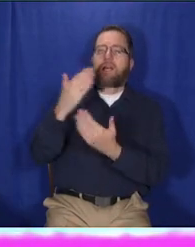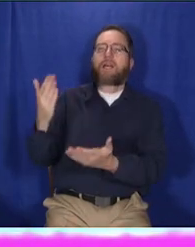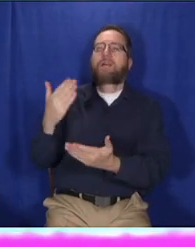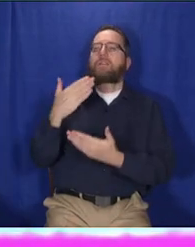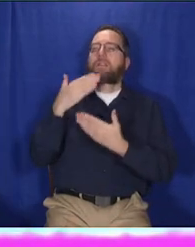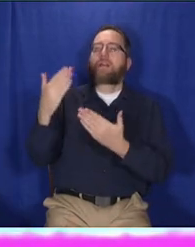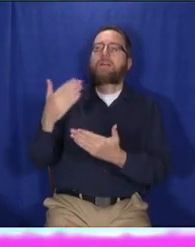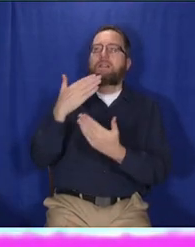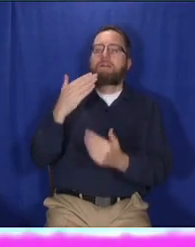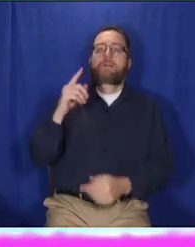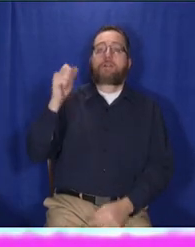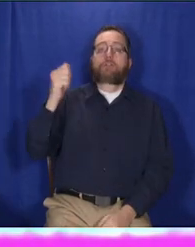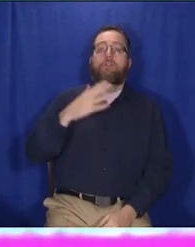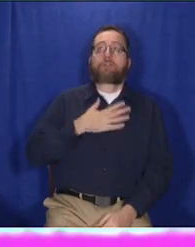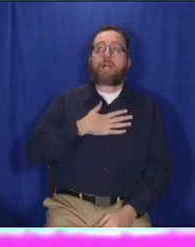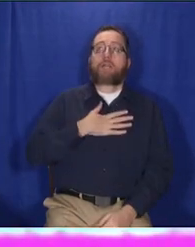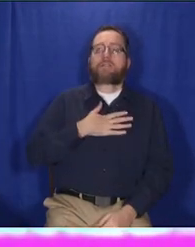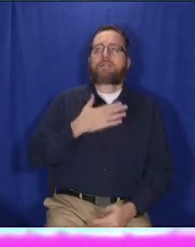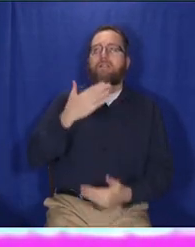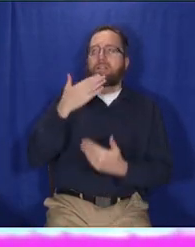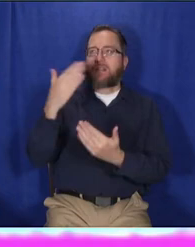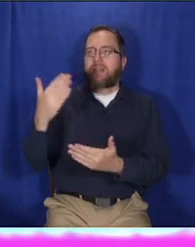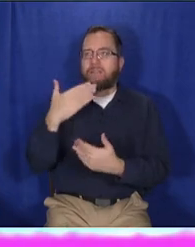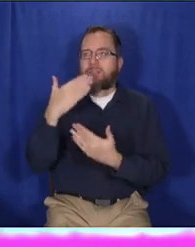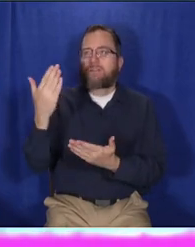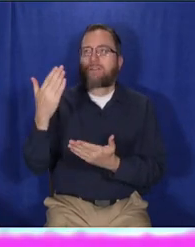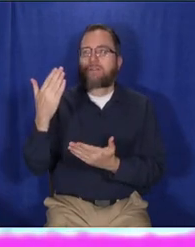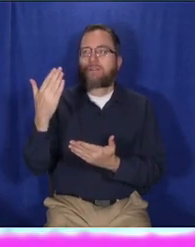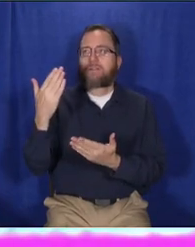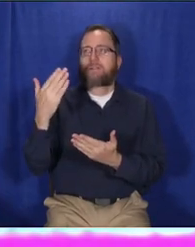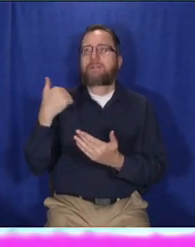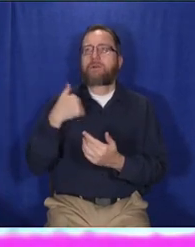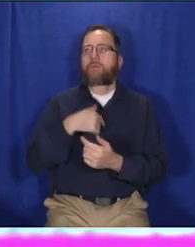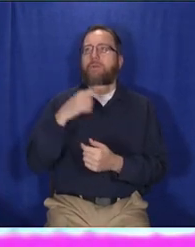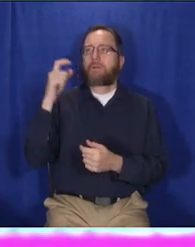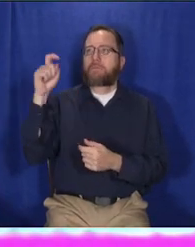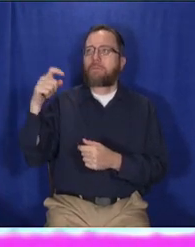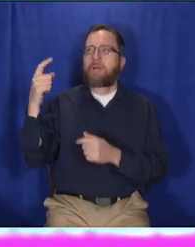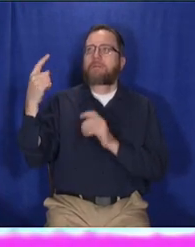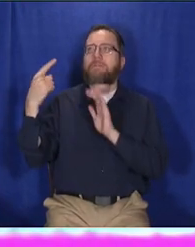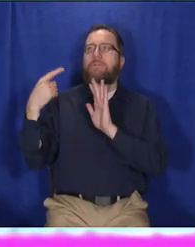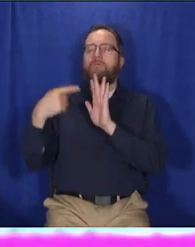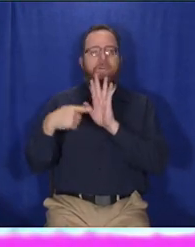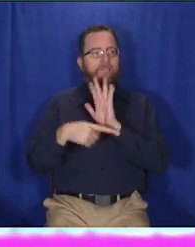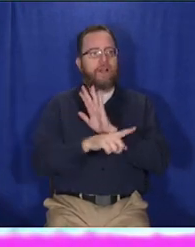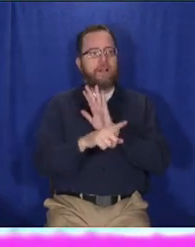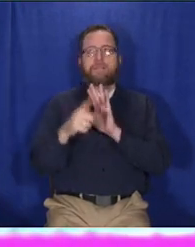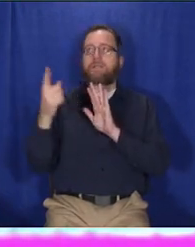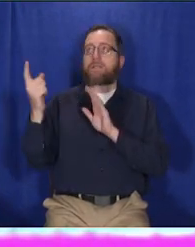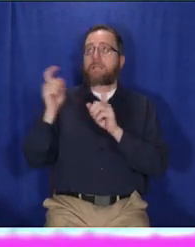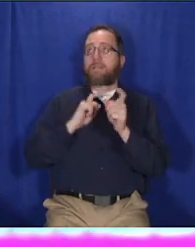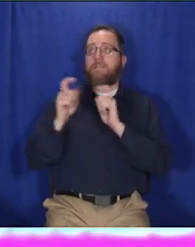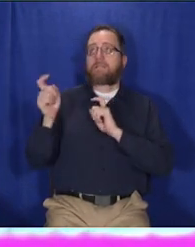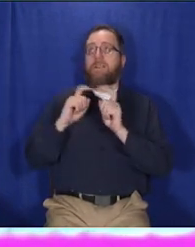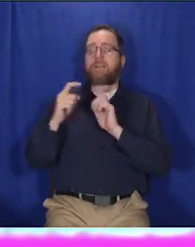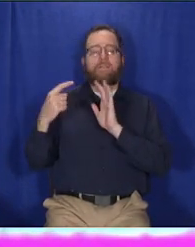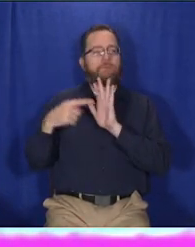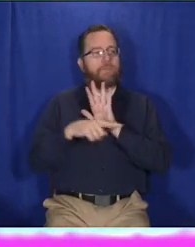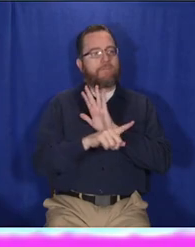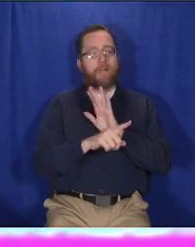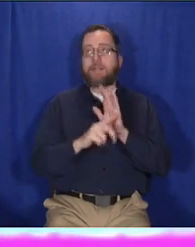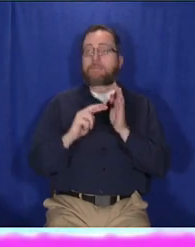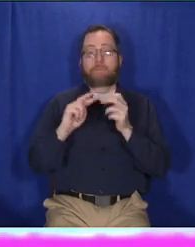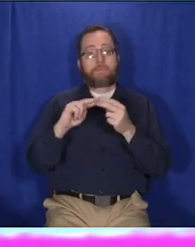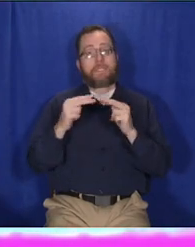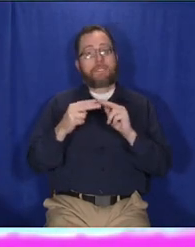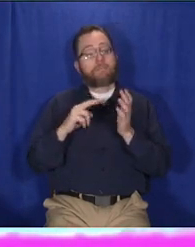receive the grace of God with gratitude, but then we reflect the grace of God in generosity. And when we do that, we show the people that